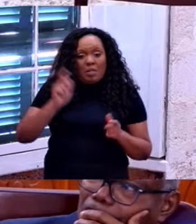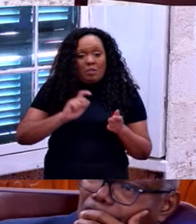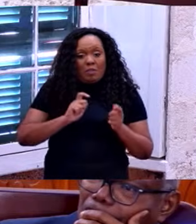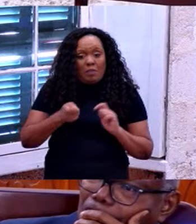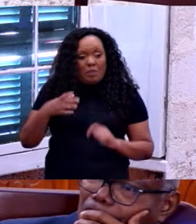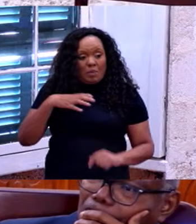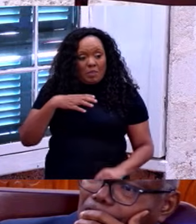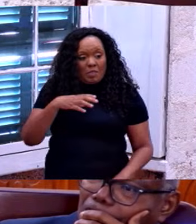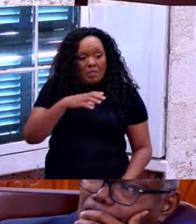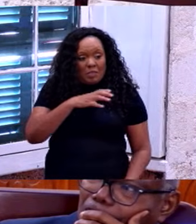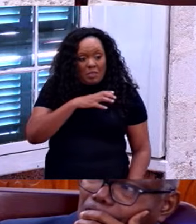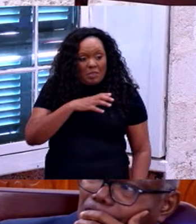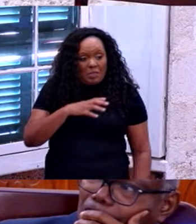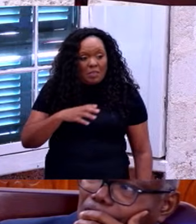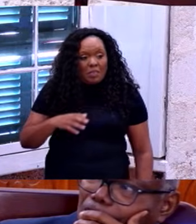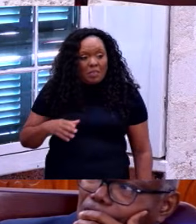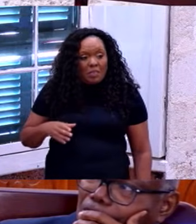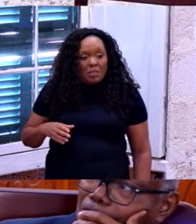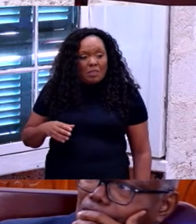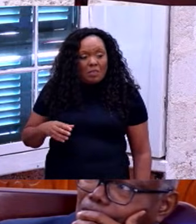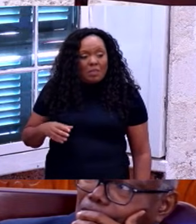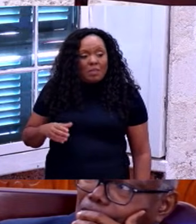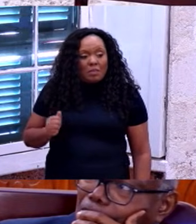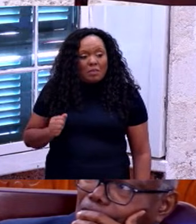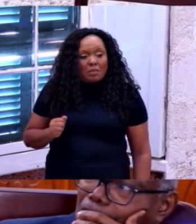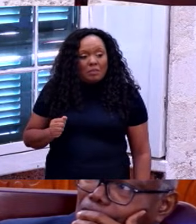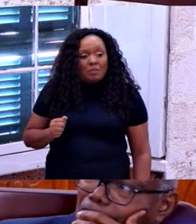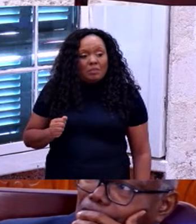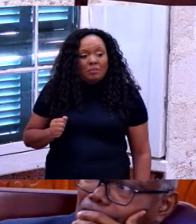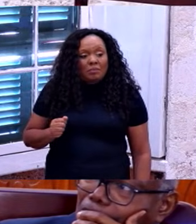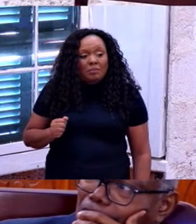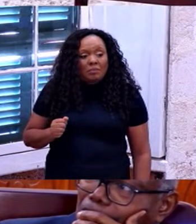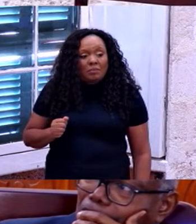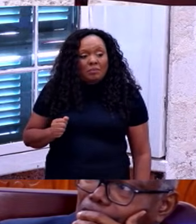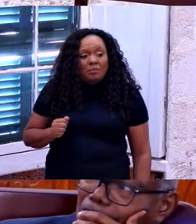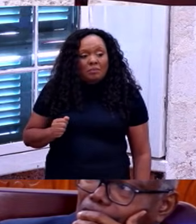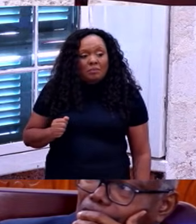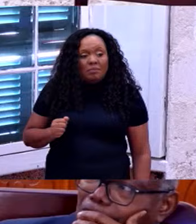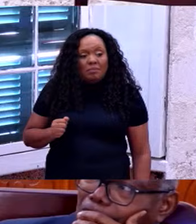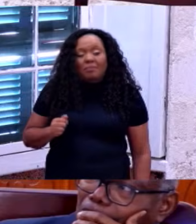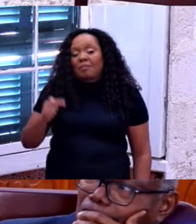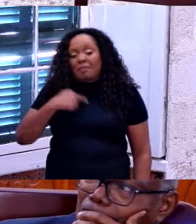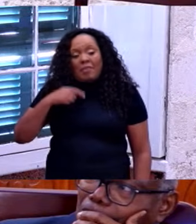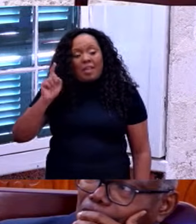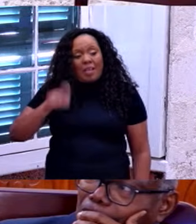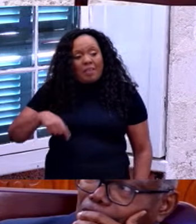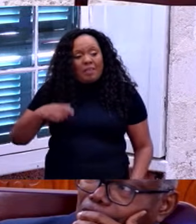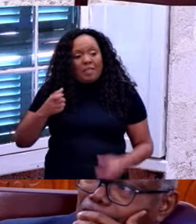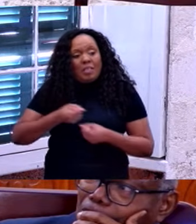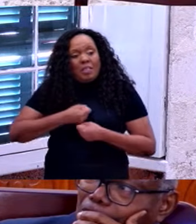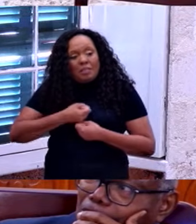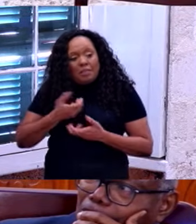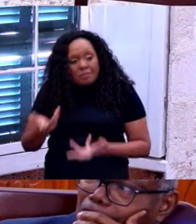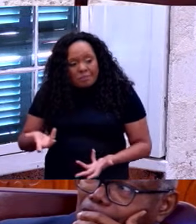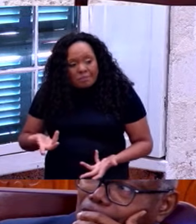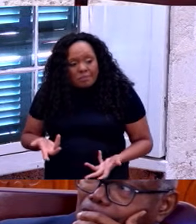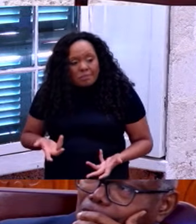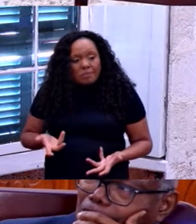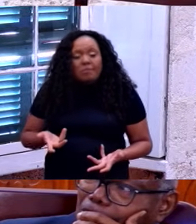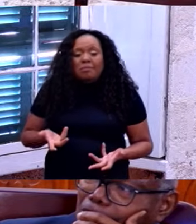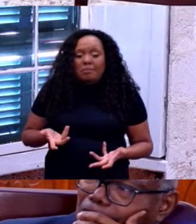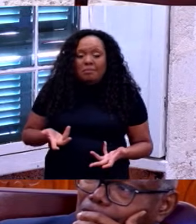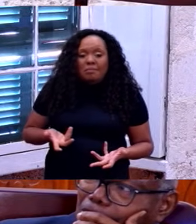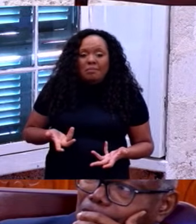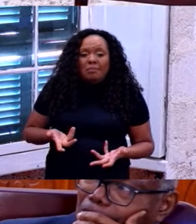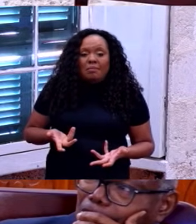the Parliamentary Reform Commission, yes, and I equally confess that it is with a certain amount of,